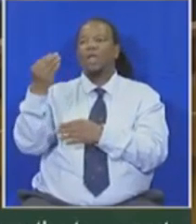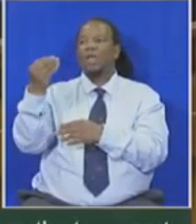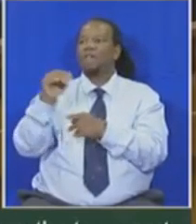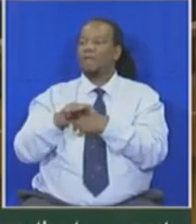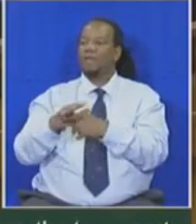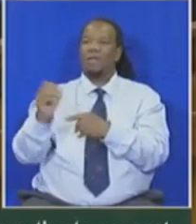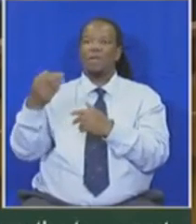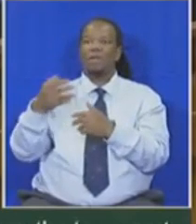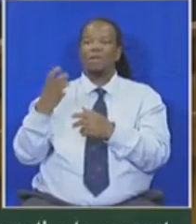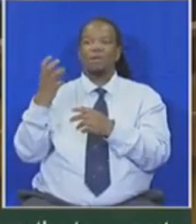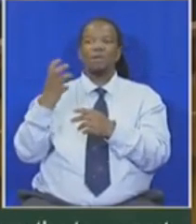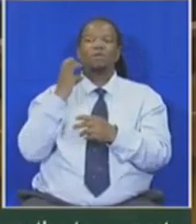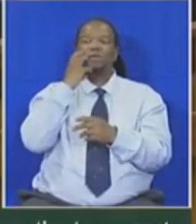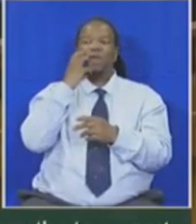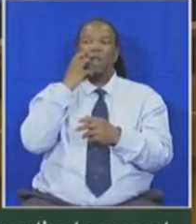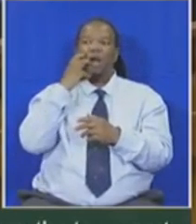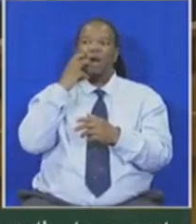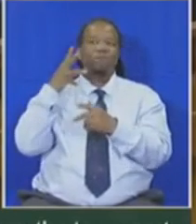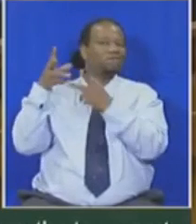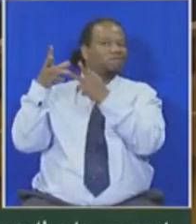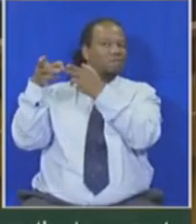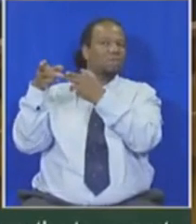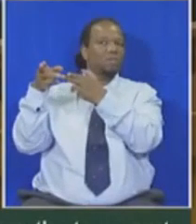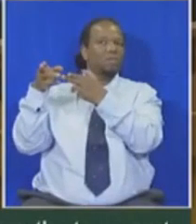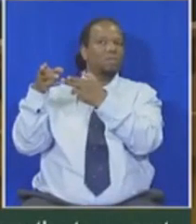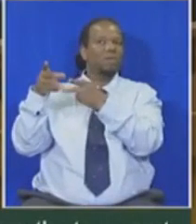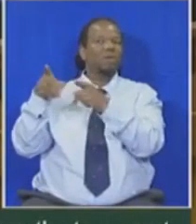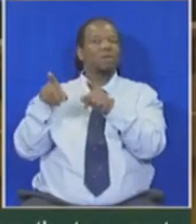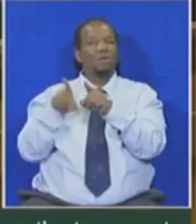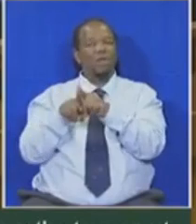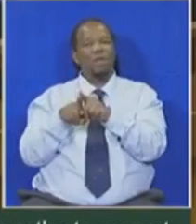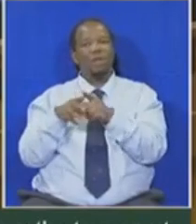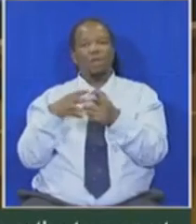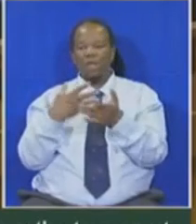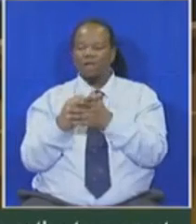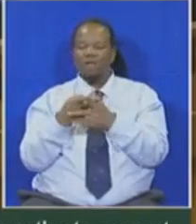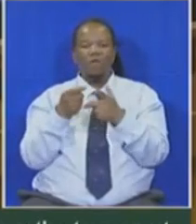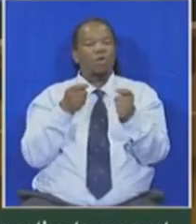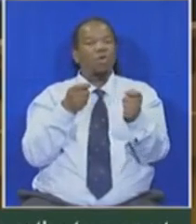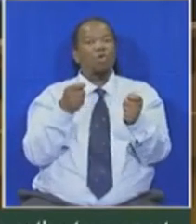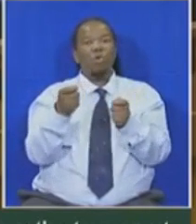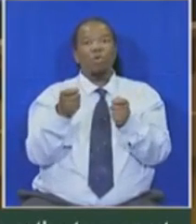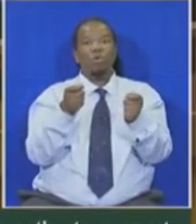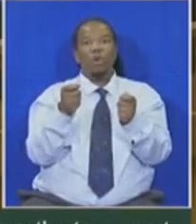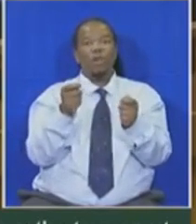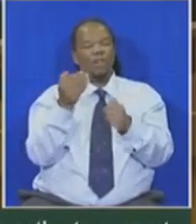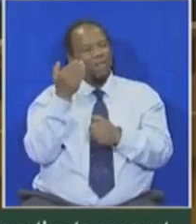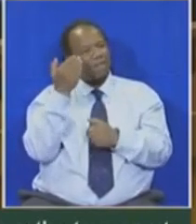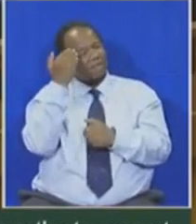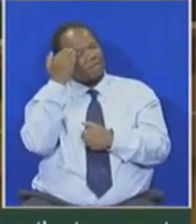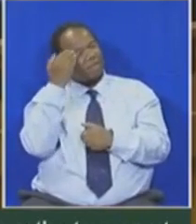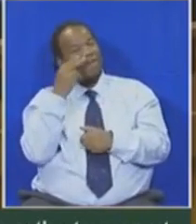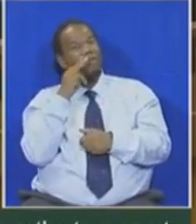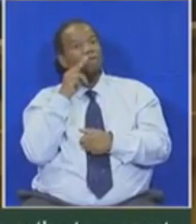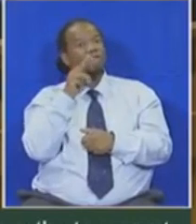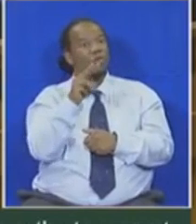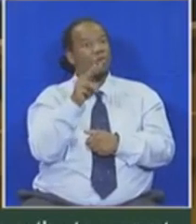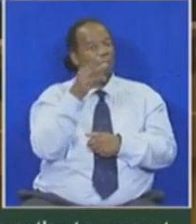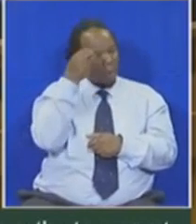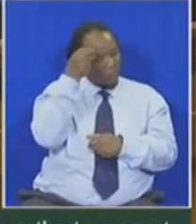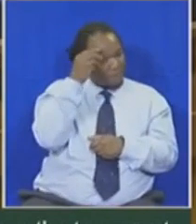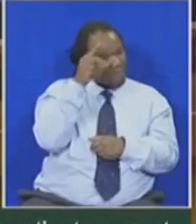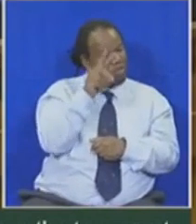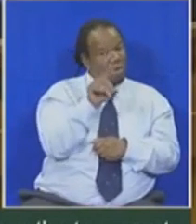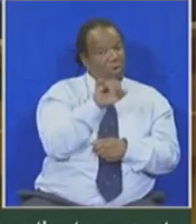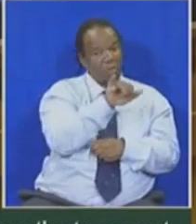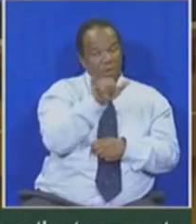House in some bizarre Orwellian attempt to somehow control the flow of thoughts, views, and opinions of members of this House and the